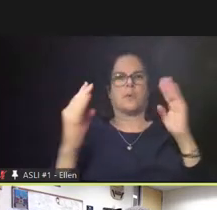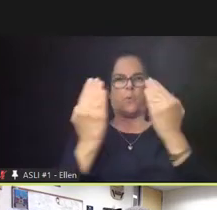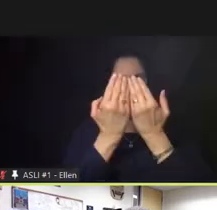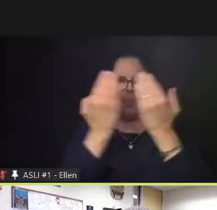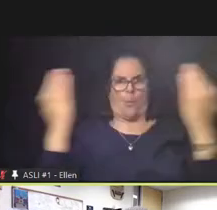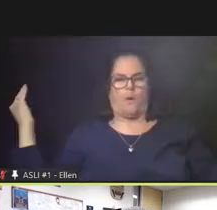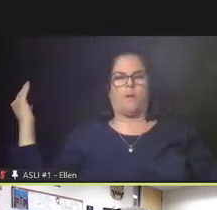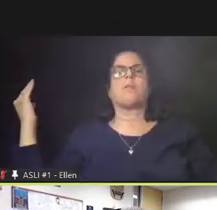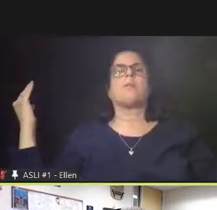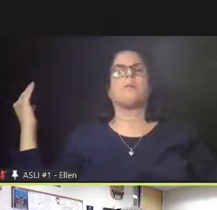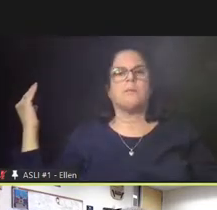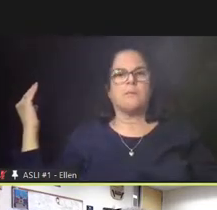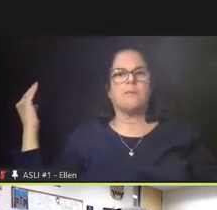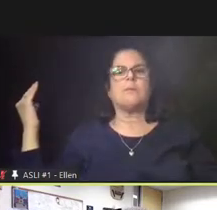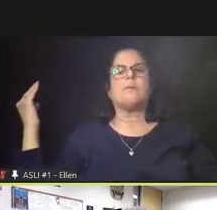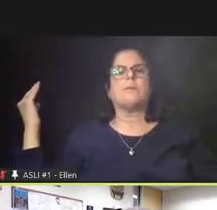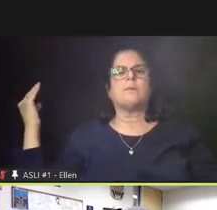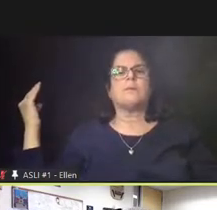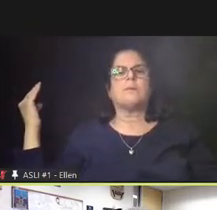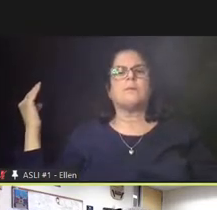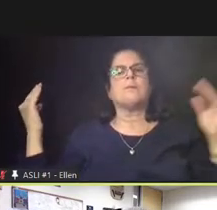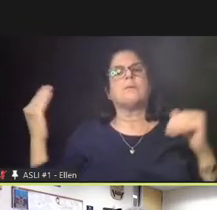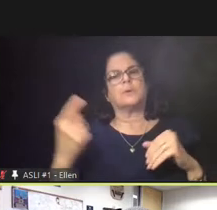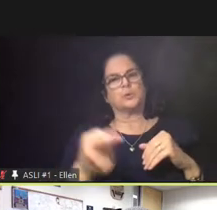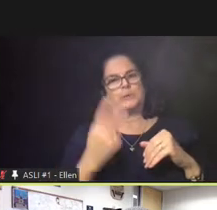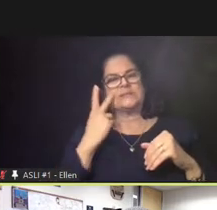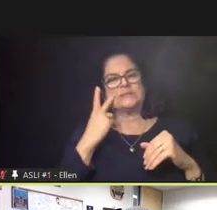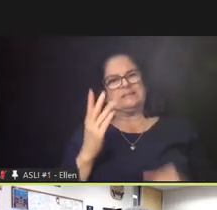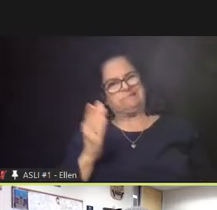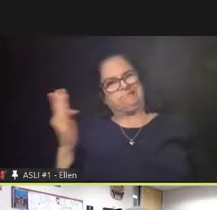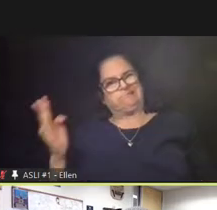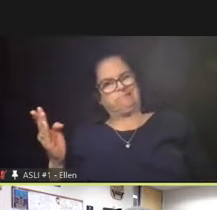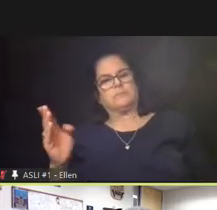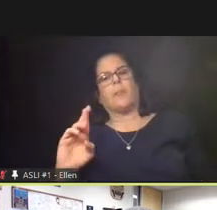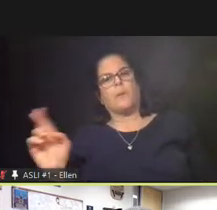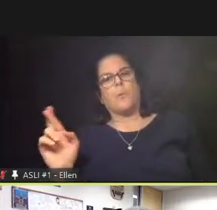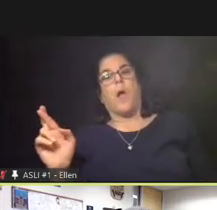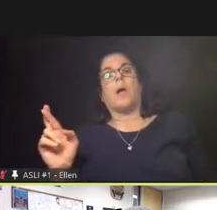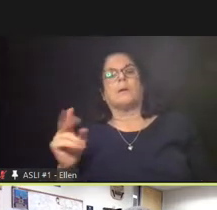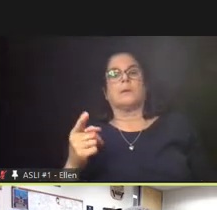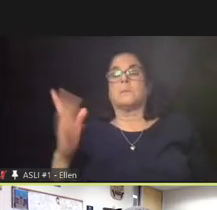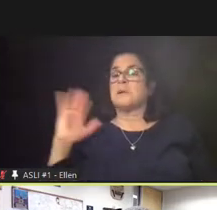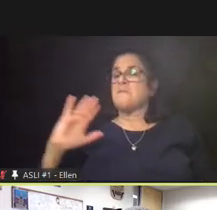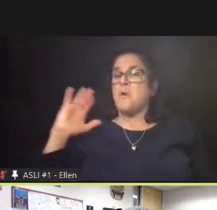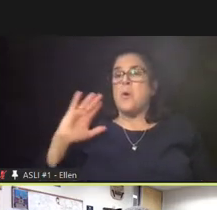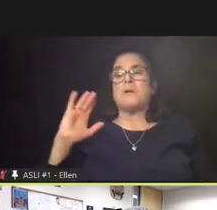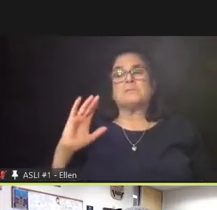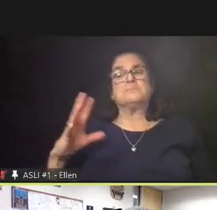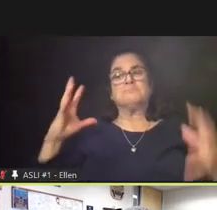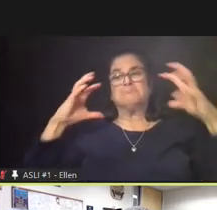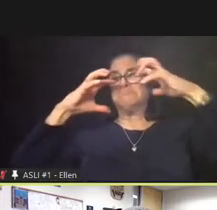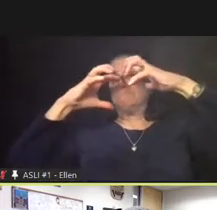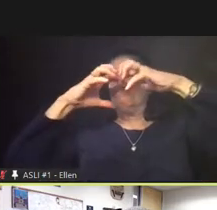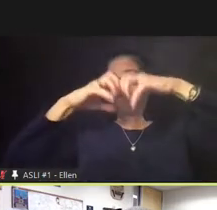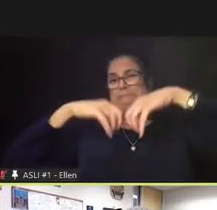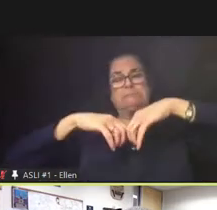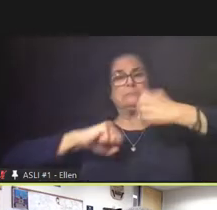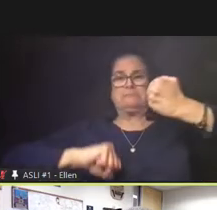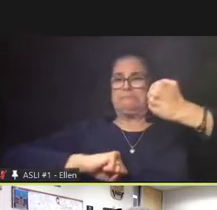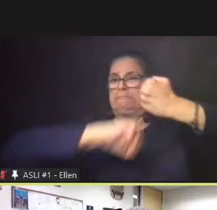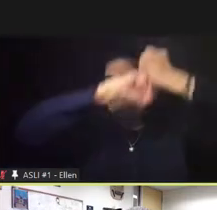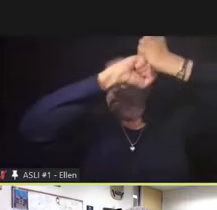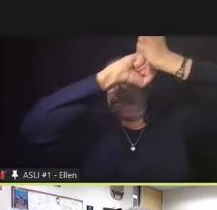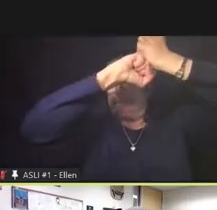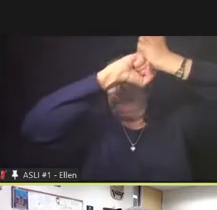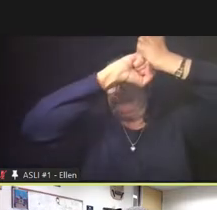profile. It's the edge of the building kind of to the right there. This was a pretty big issue. It structurally failed, that we had to have it majorly shored to keep it in place. And